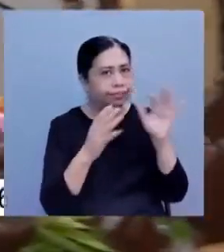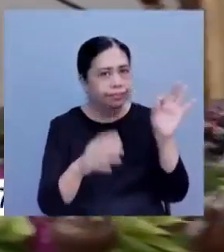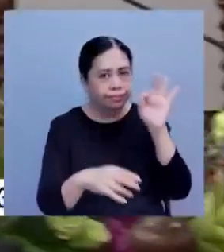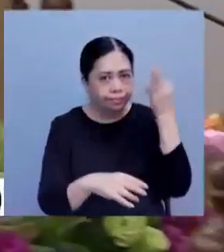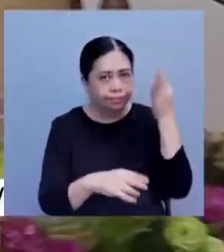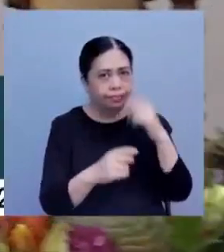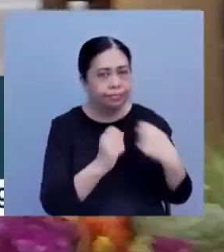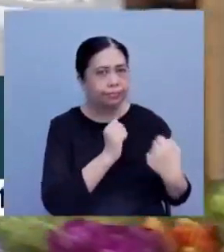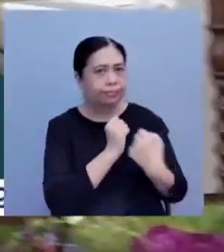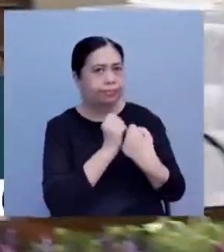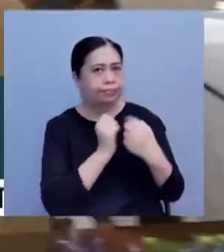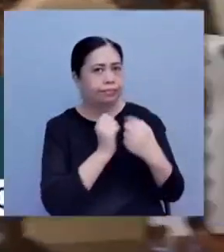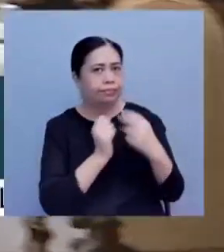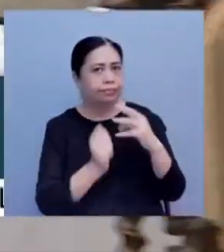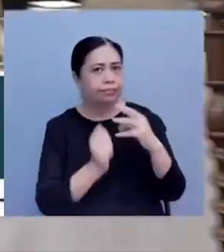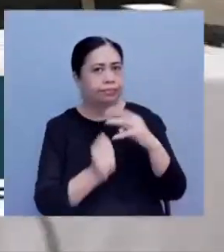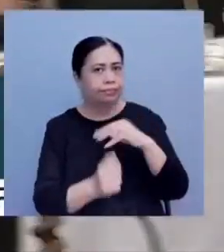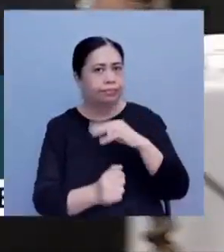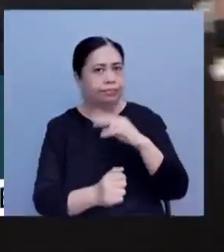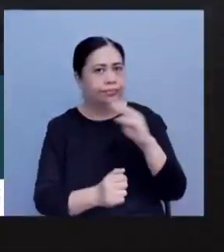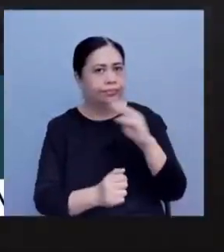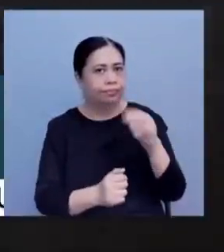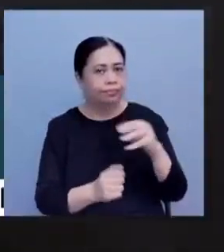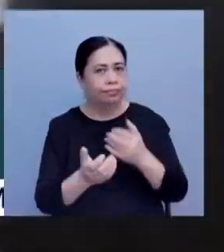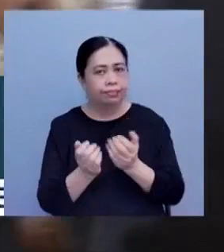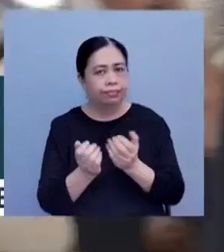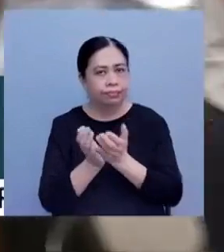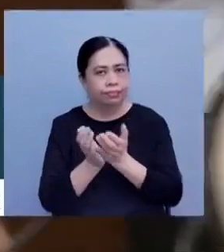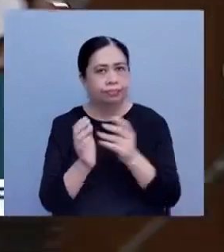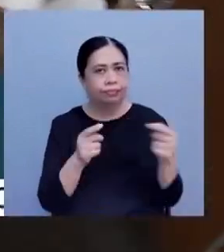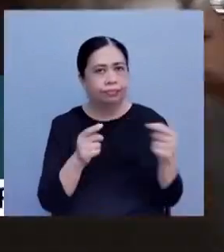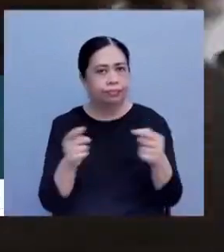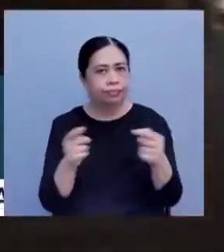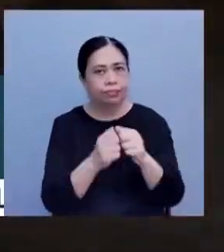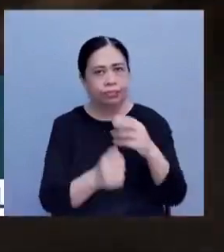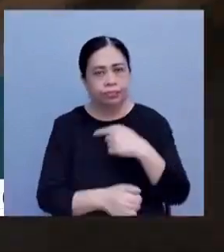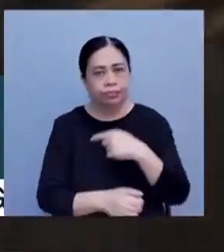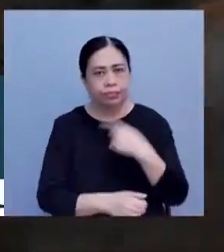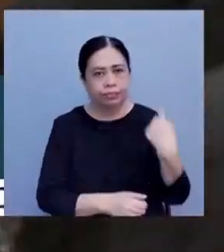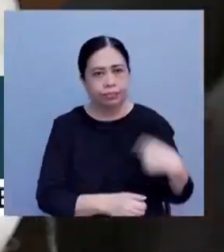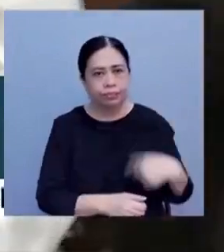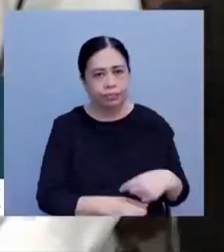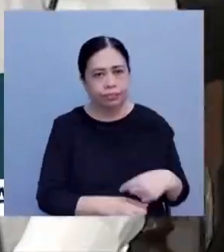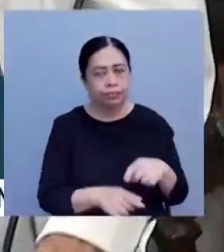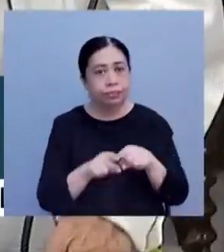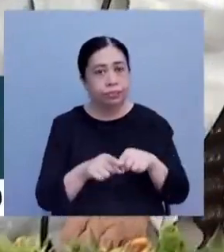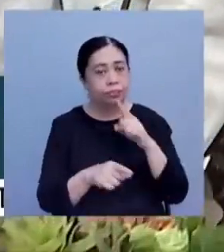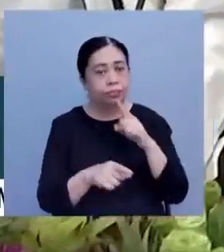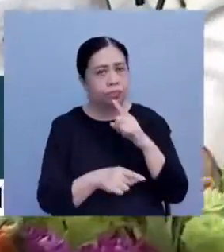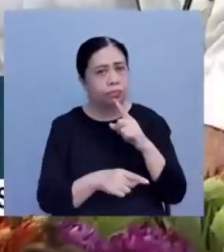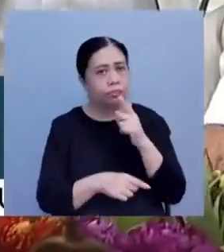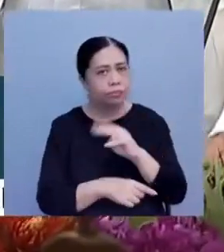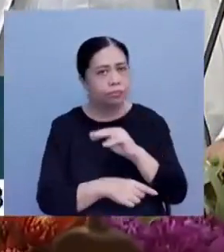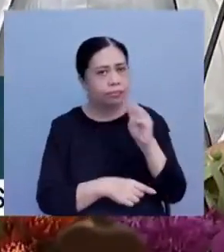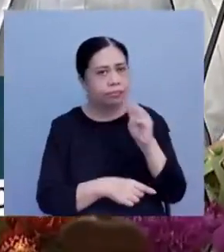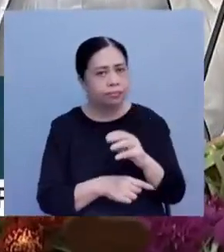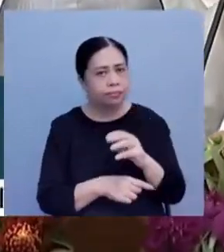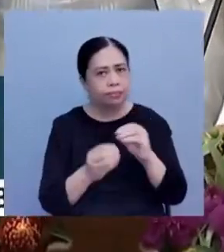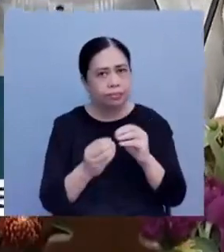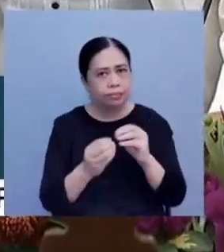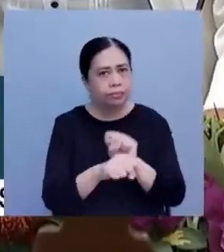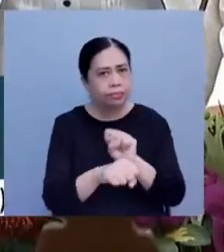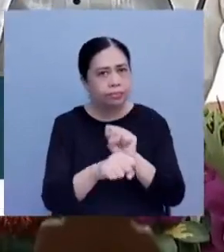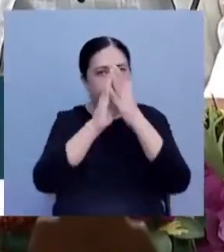backing Manila in its maritime row with Beijing. The Philippine leader also assured Macron Manila is exerting all efforts to maintain peace and